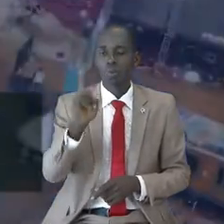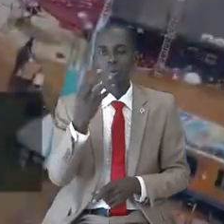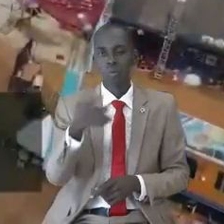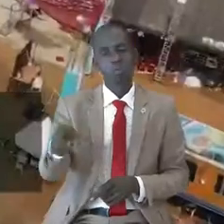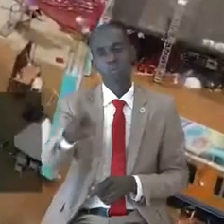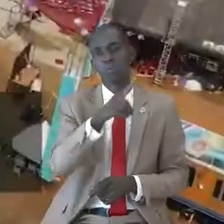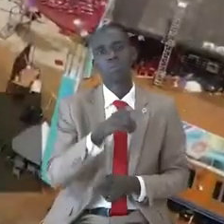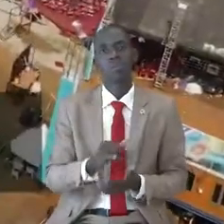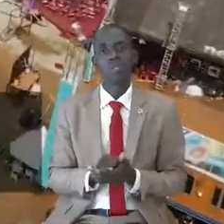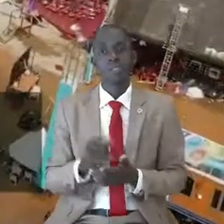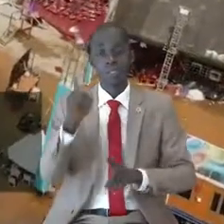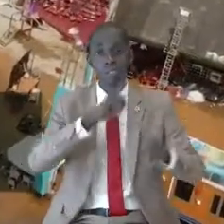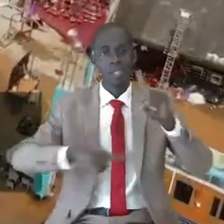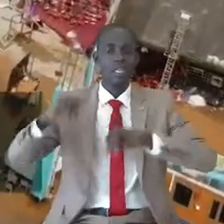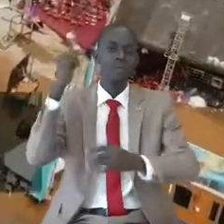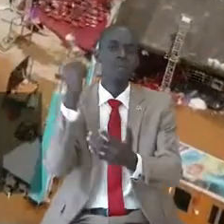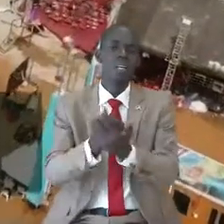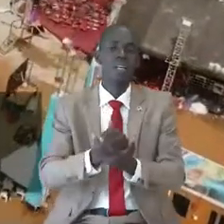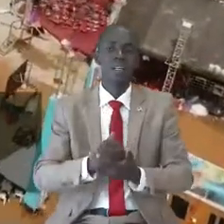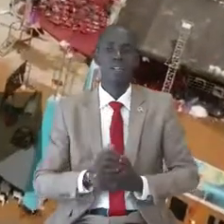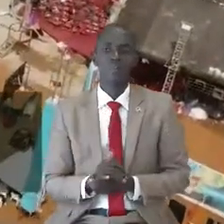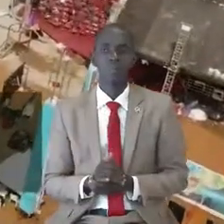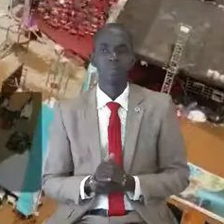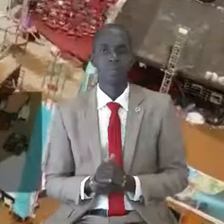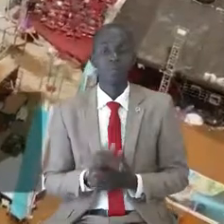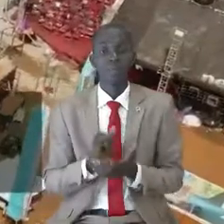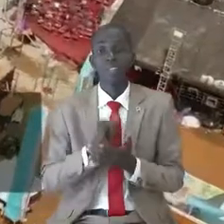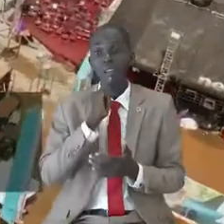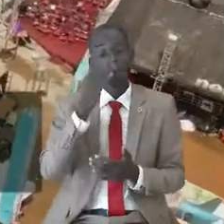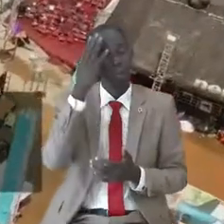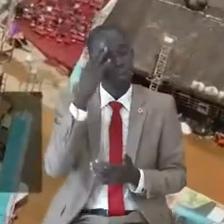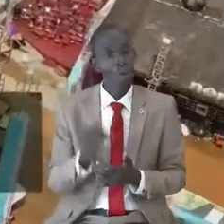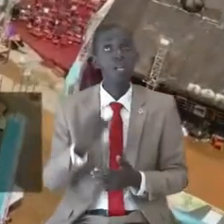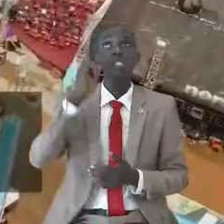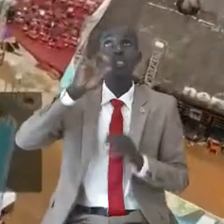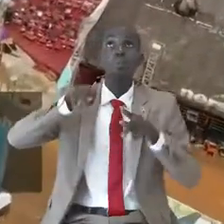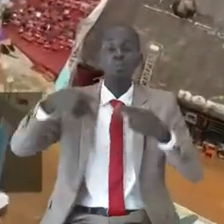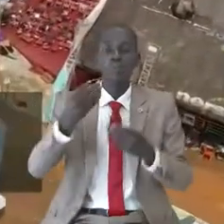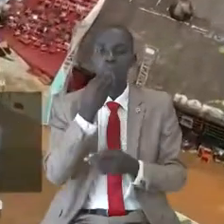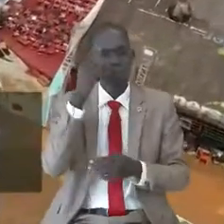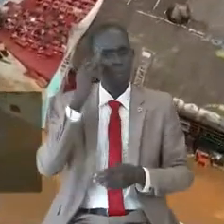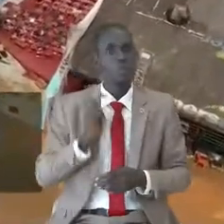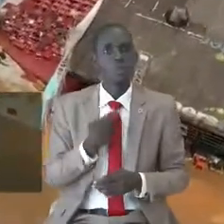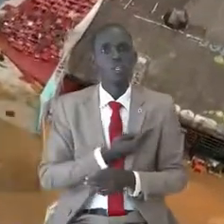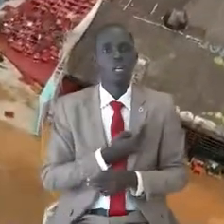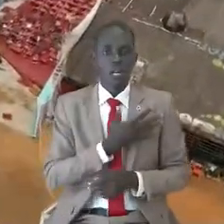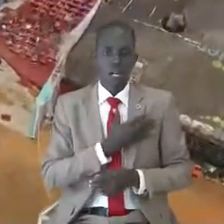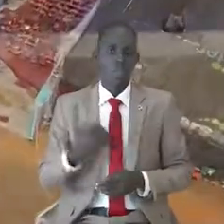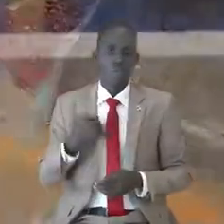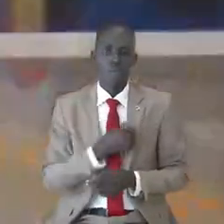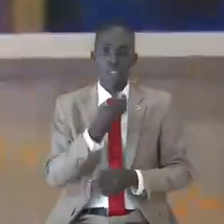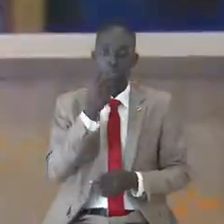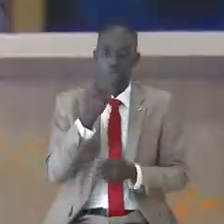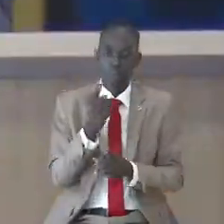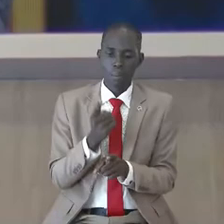you. And somebody says, amen. Amen. That's why he provides food for us, and we eat the appropriate